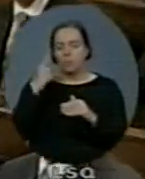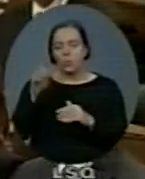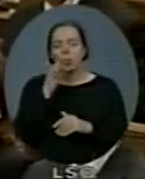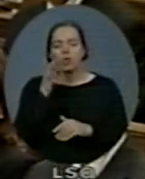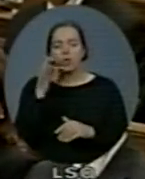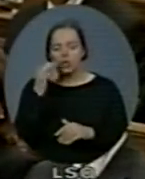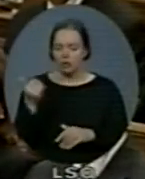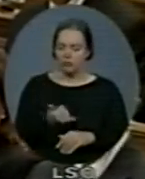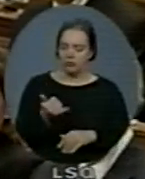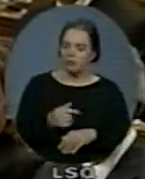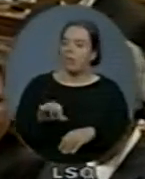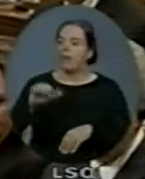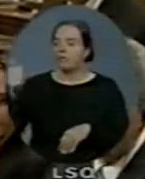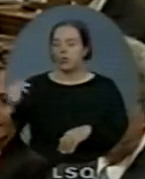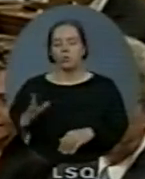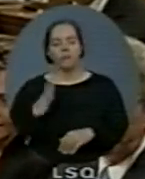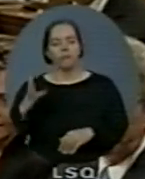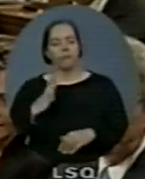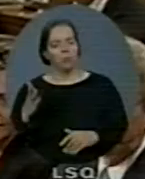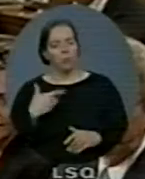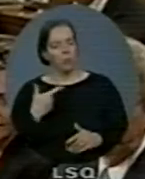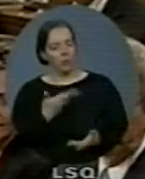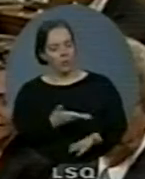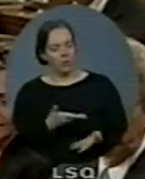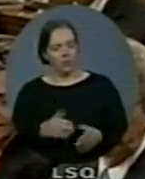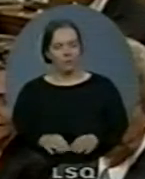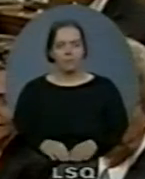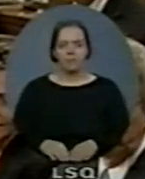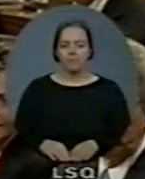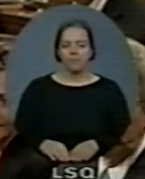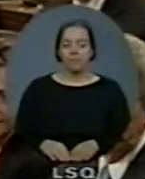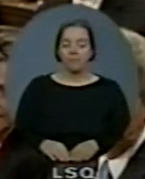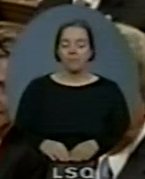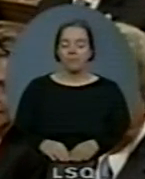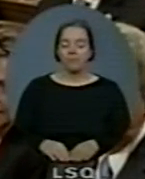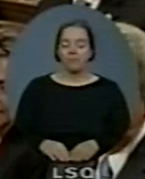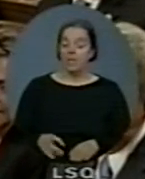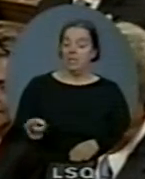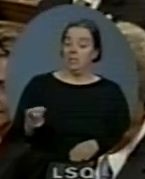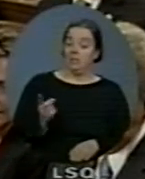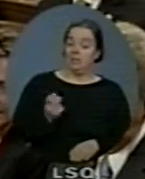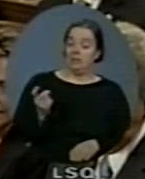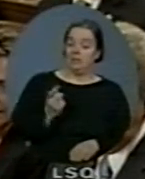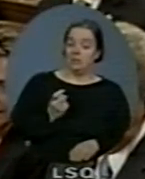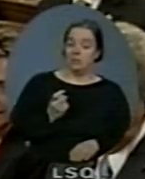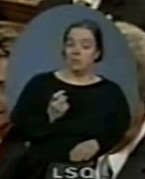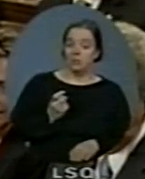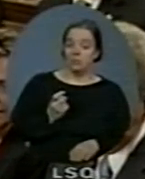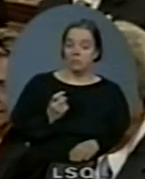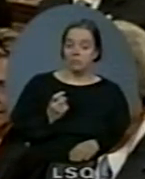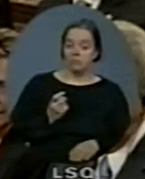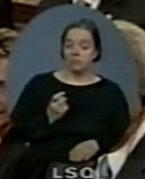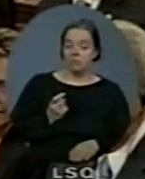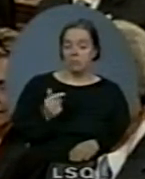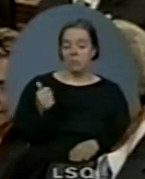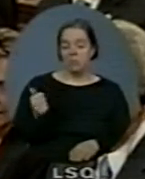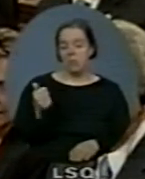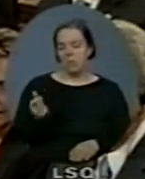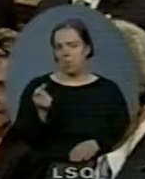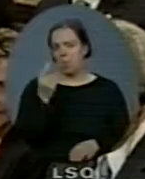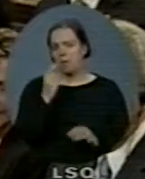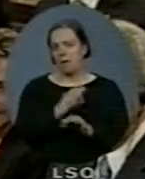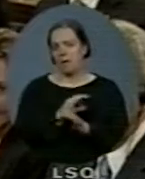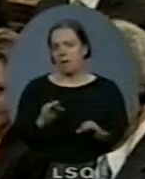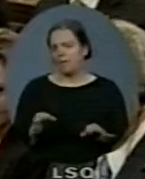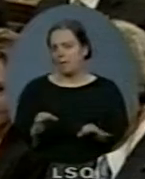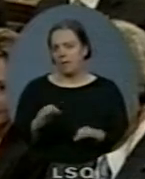Speaker, the person posing the question obviously has no understanding of the fact that these agreements, Mr. Speaker,